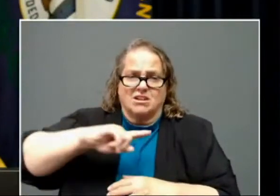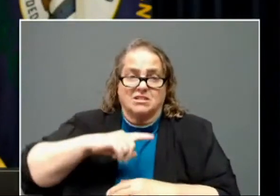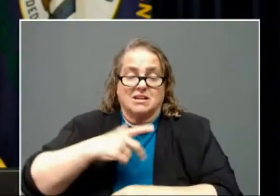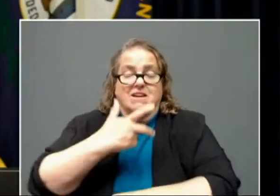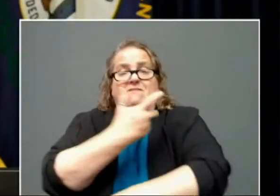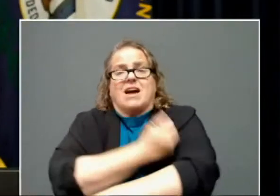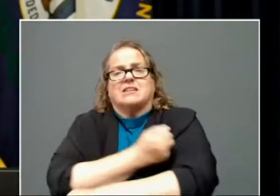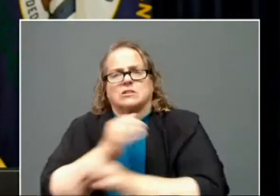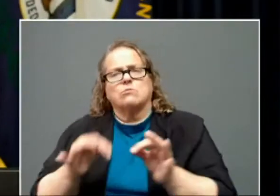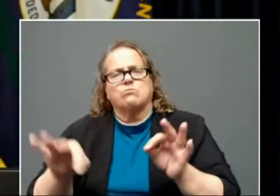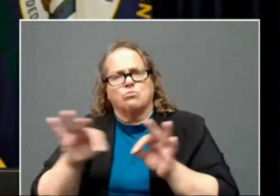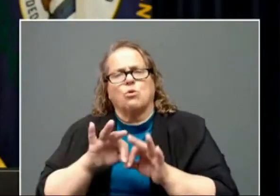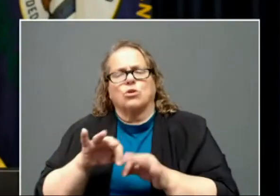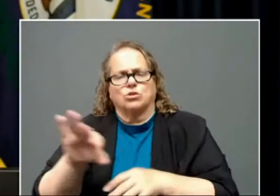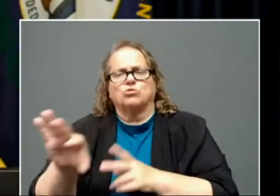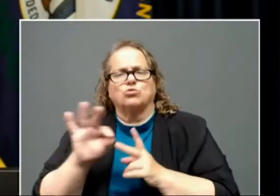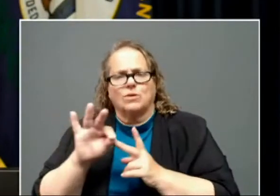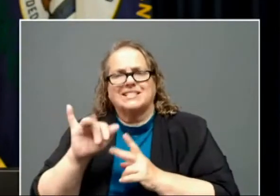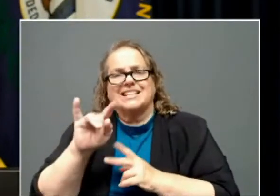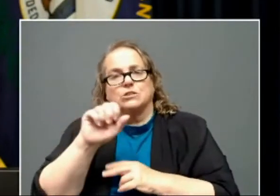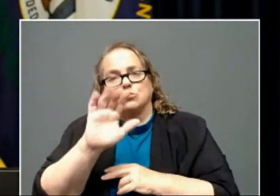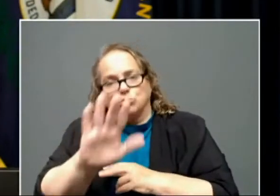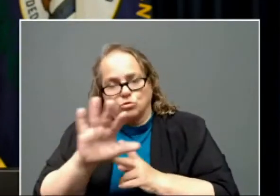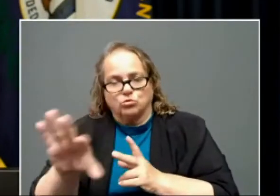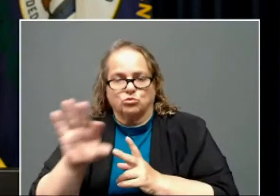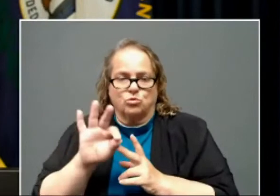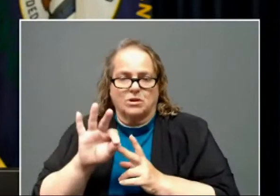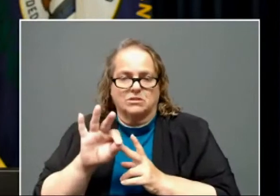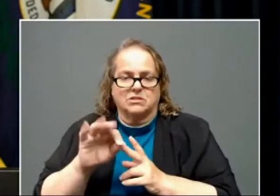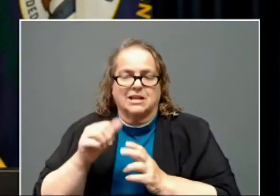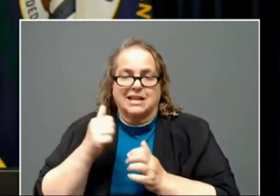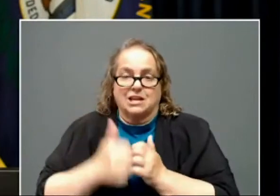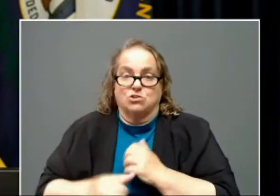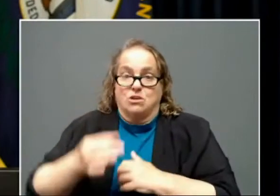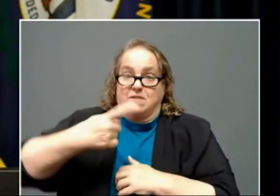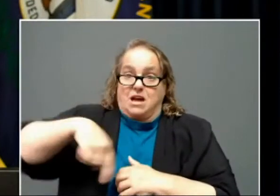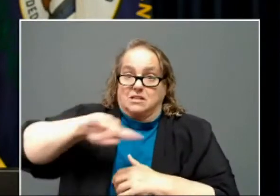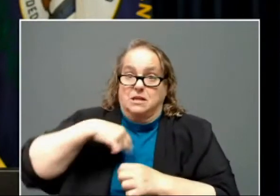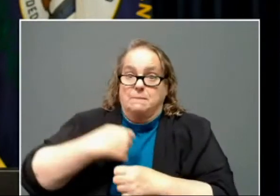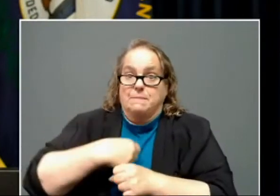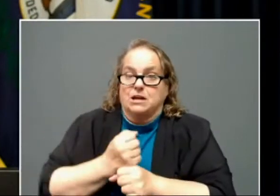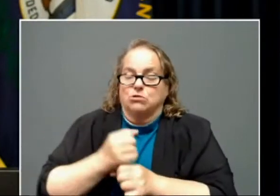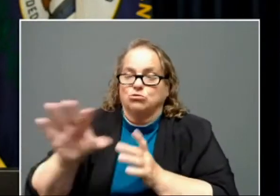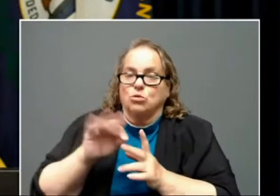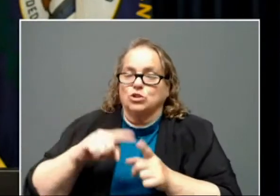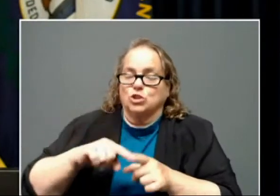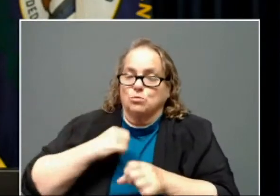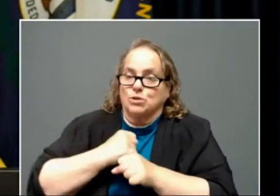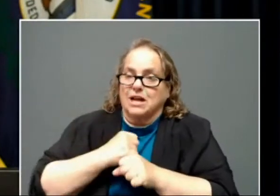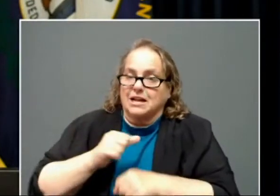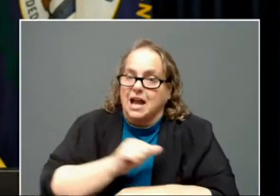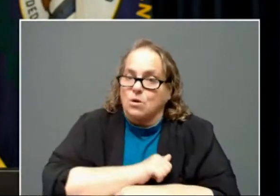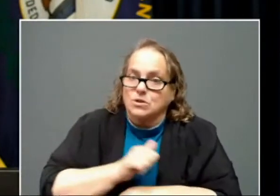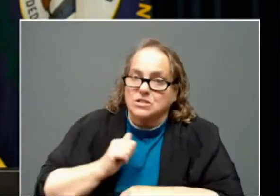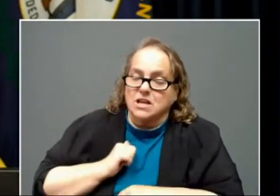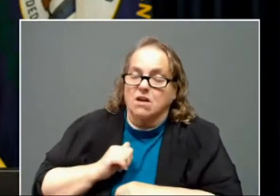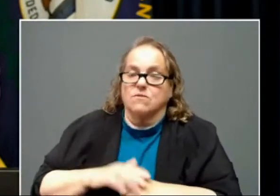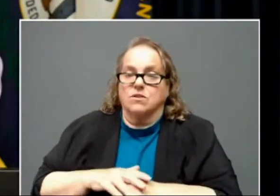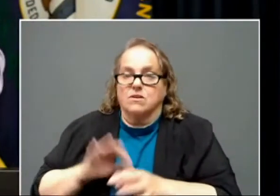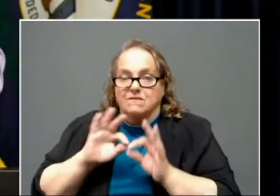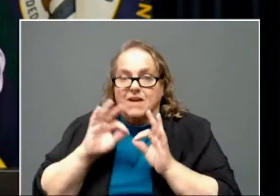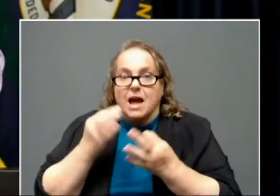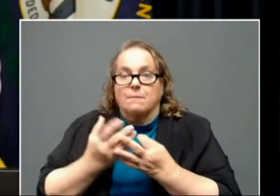choice, and it is a choice. It's a choice each one of us makes to help protect ourselves, to protect our families, and to protect our